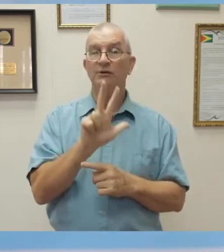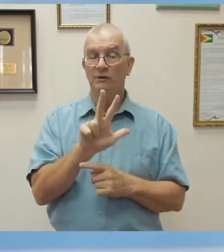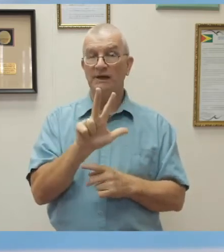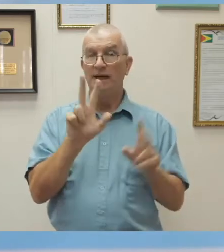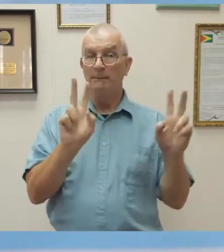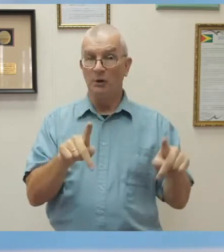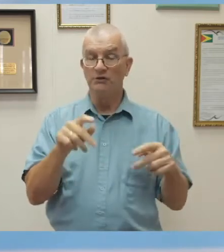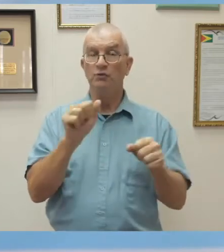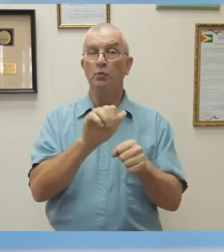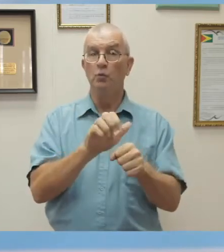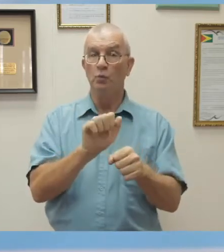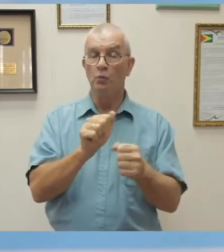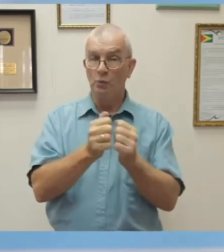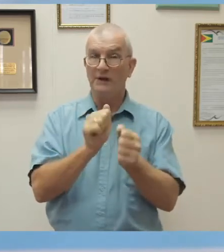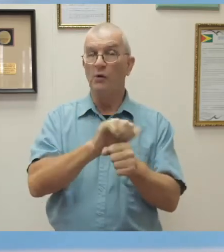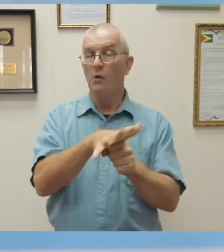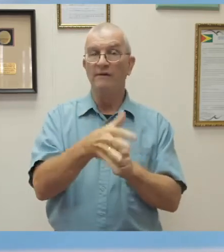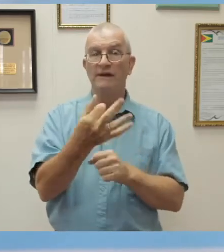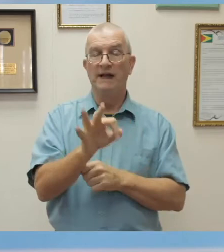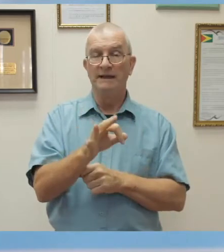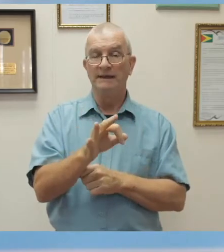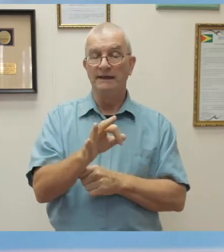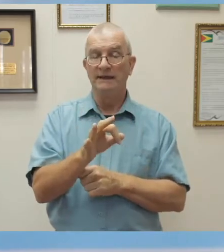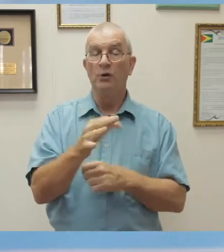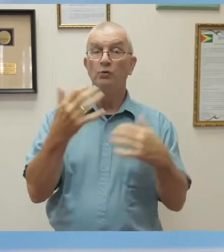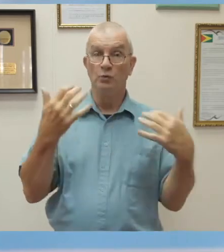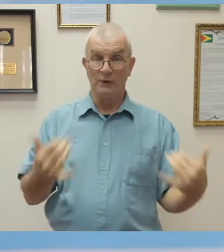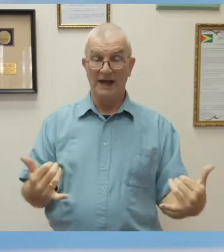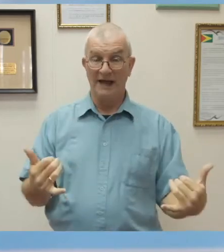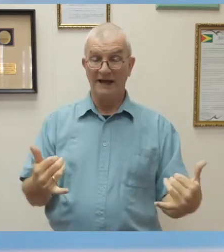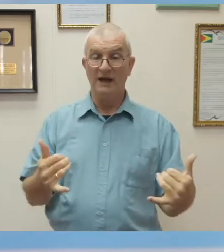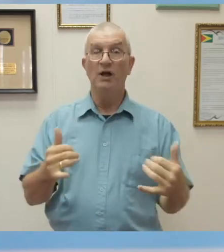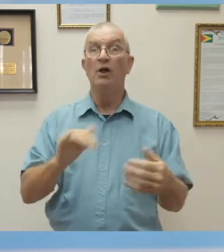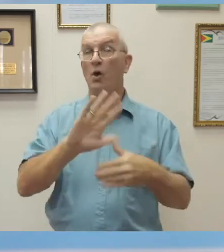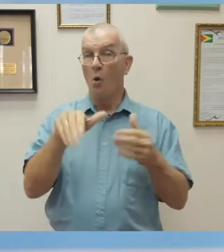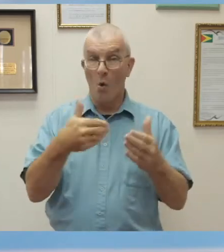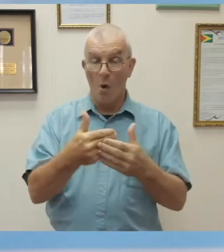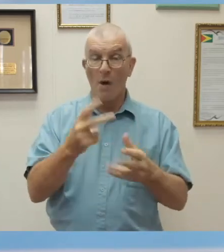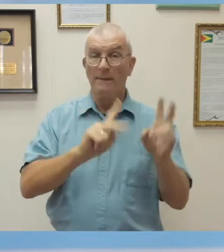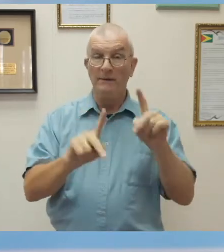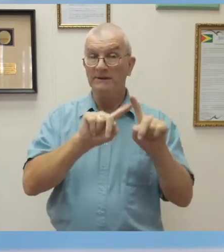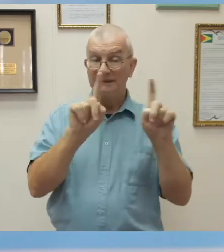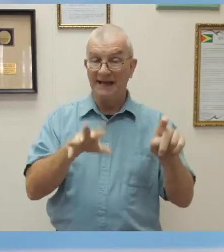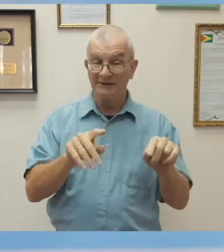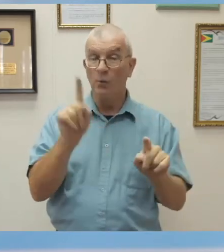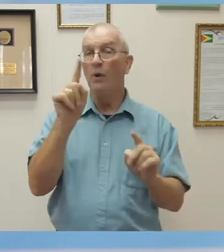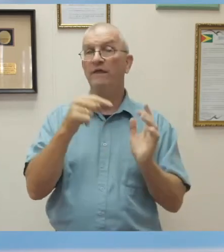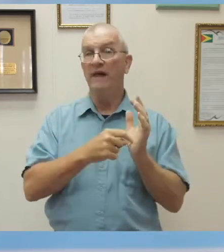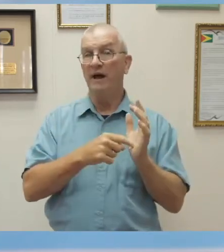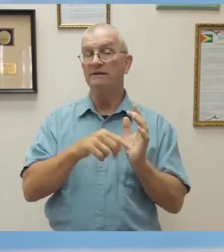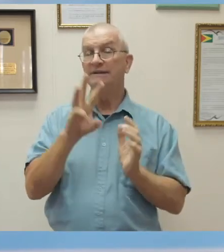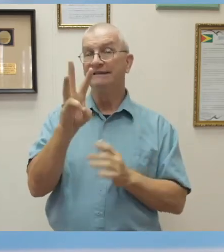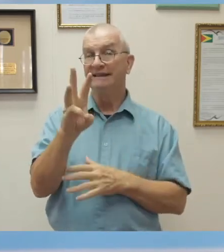153. To date, the total number of persons tested is